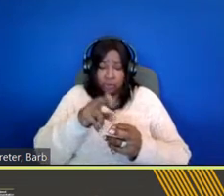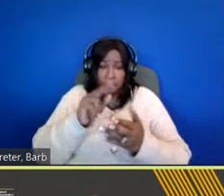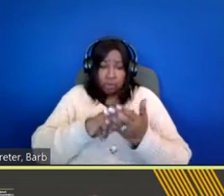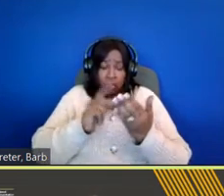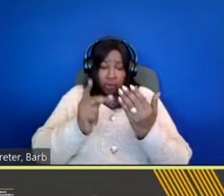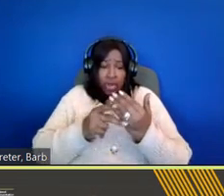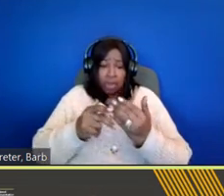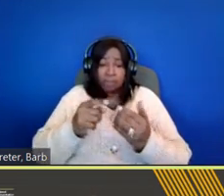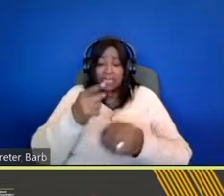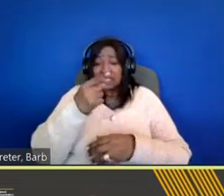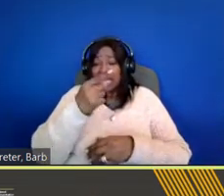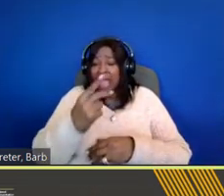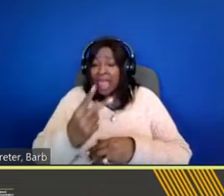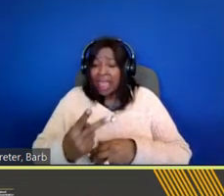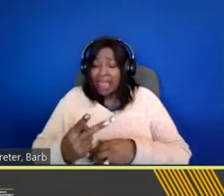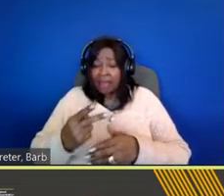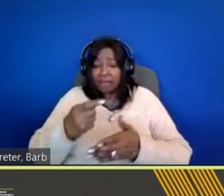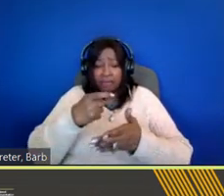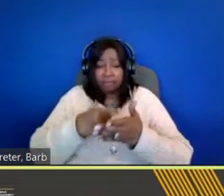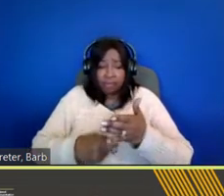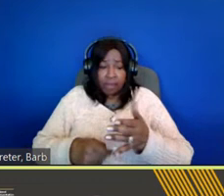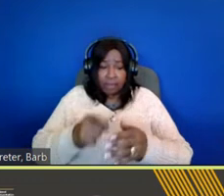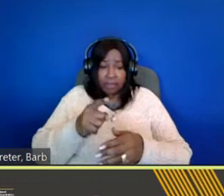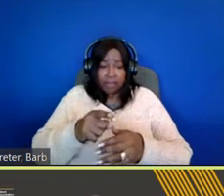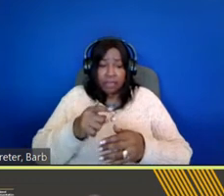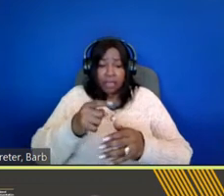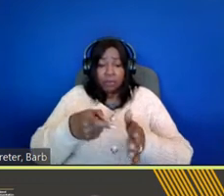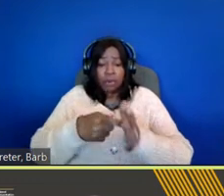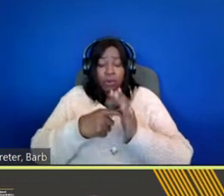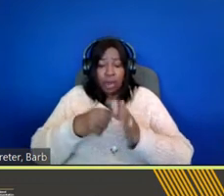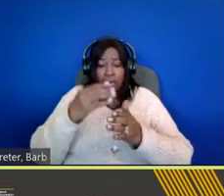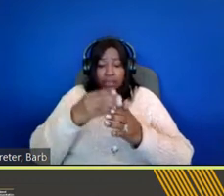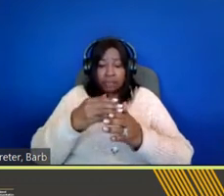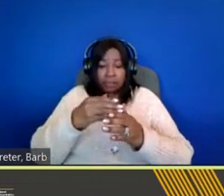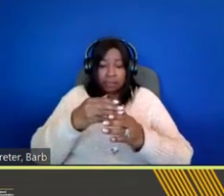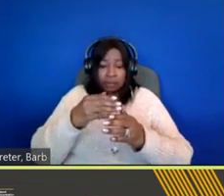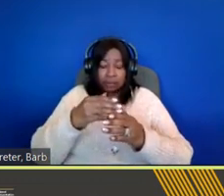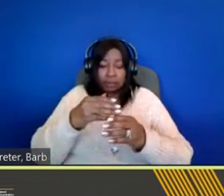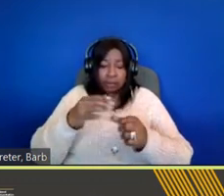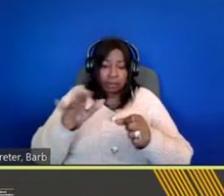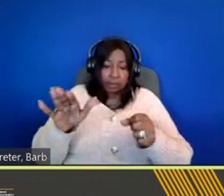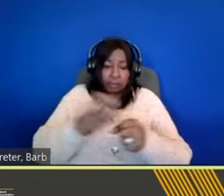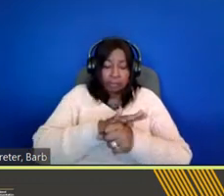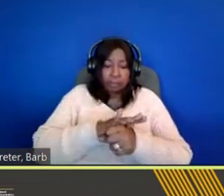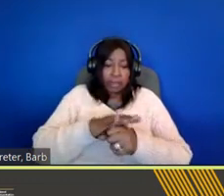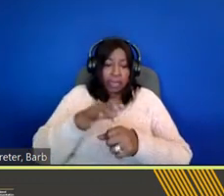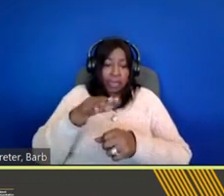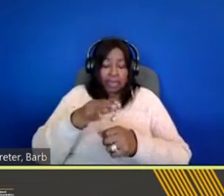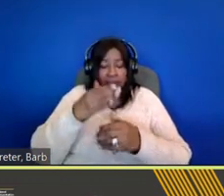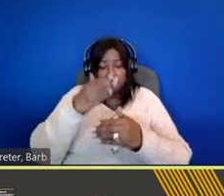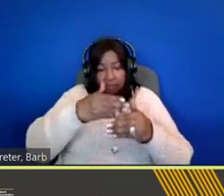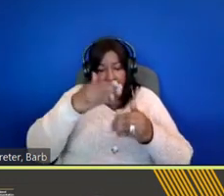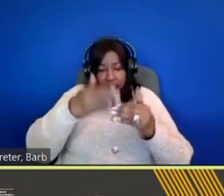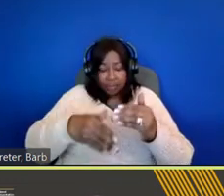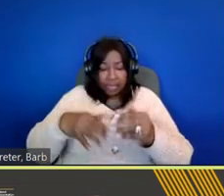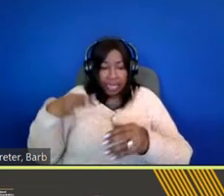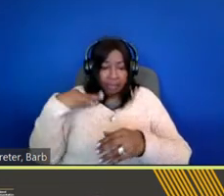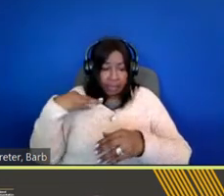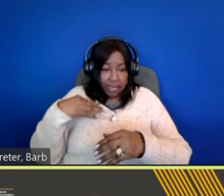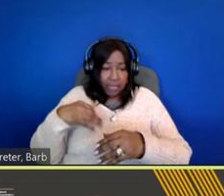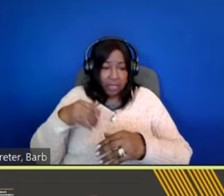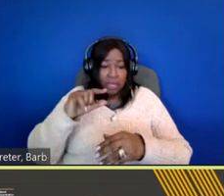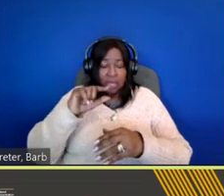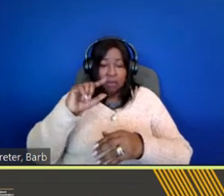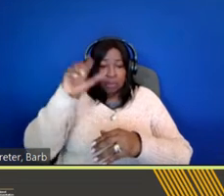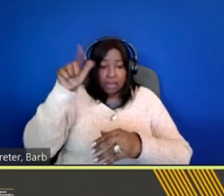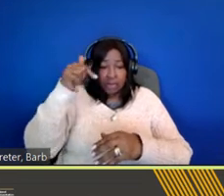eligible, requires a completed application, a government-issued ID that is valid and not expired.